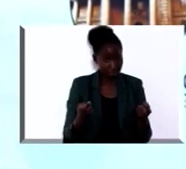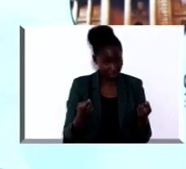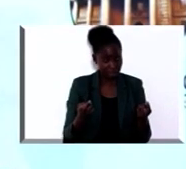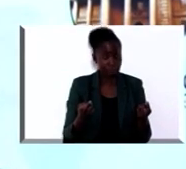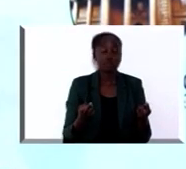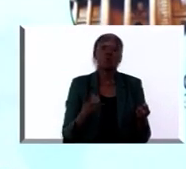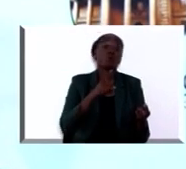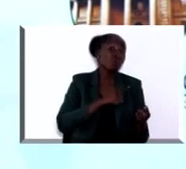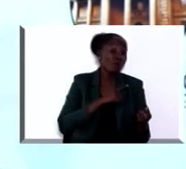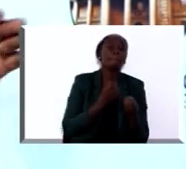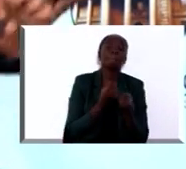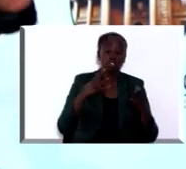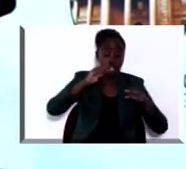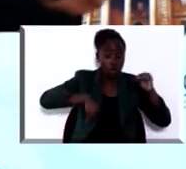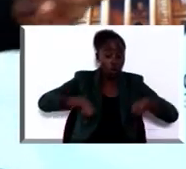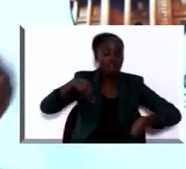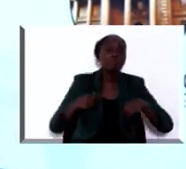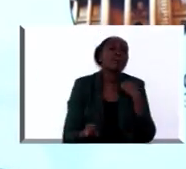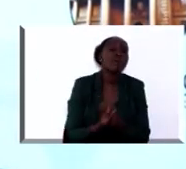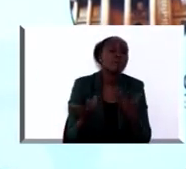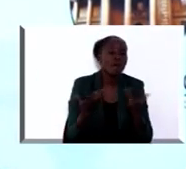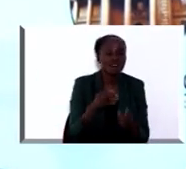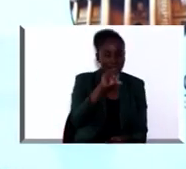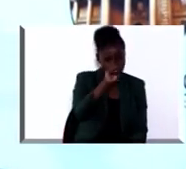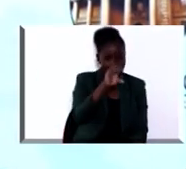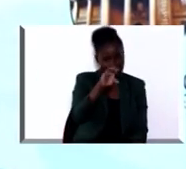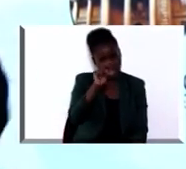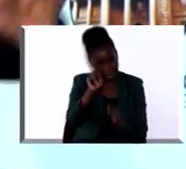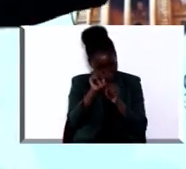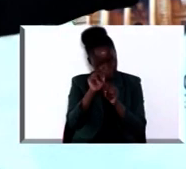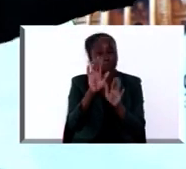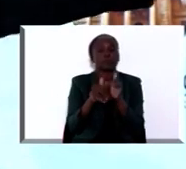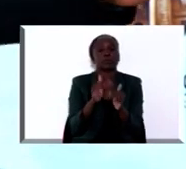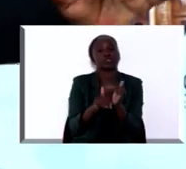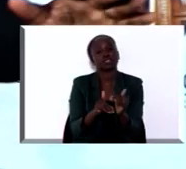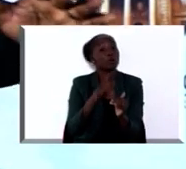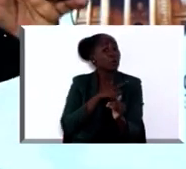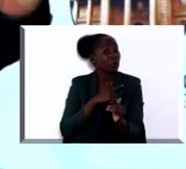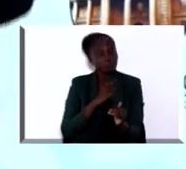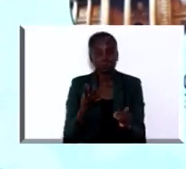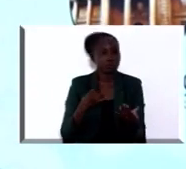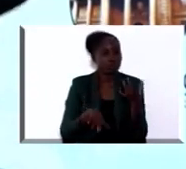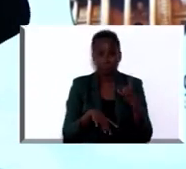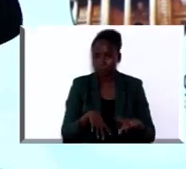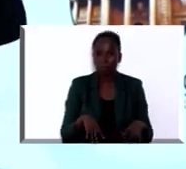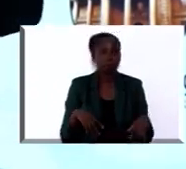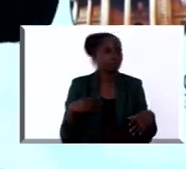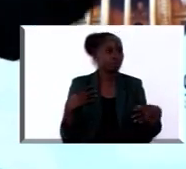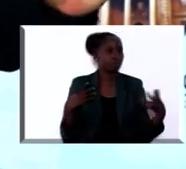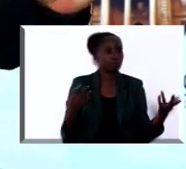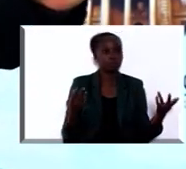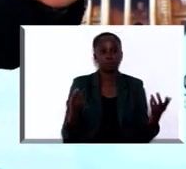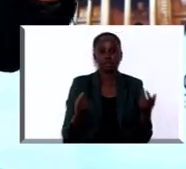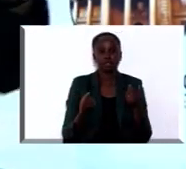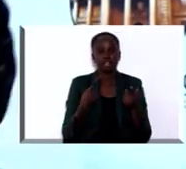Because most of corruption happens in SCM processes. And sometimes it is